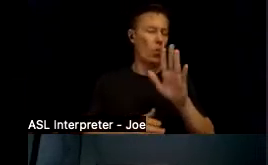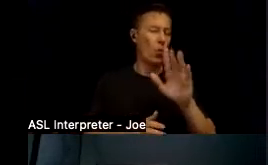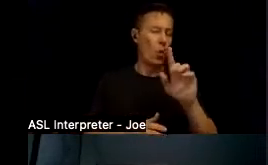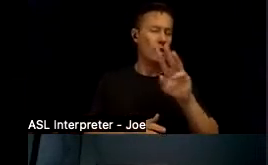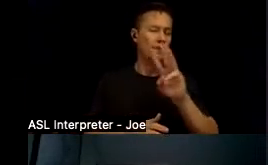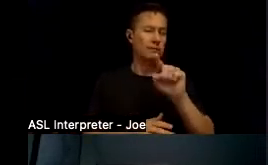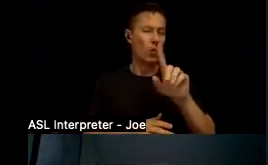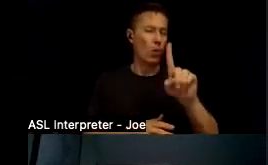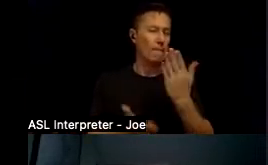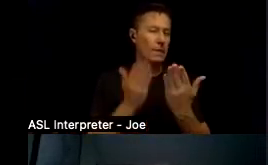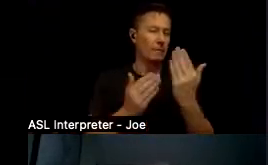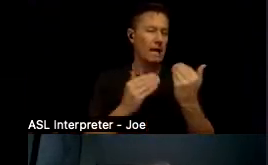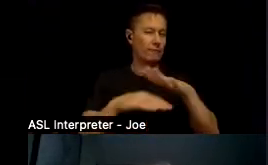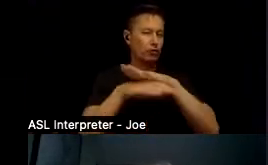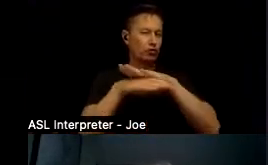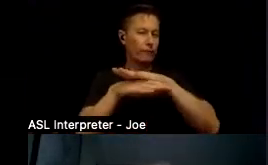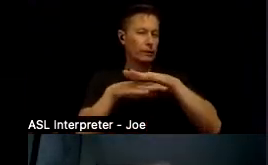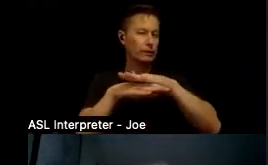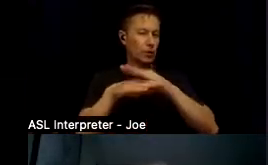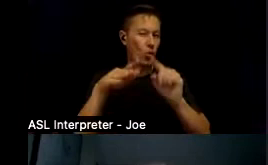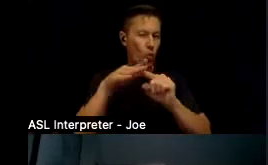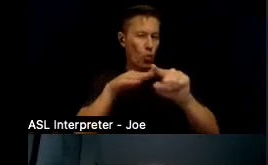it may not. This earthquake did not.